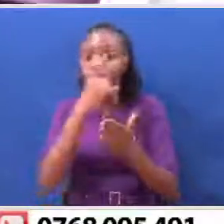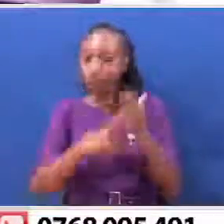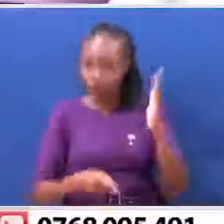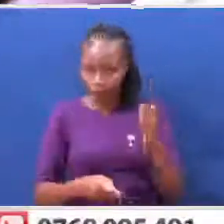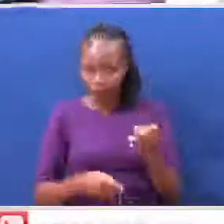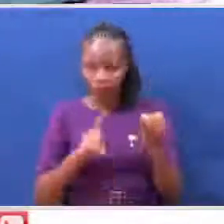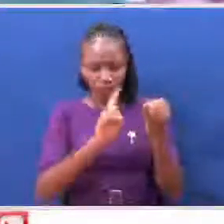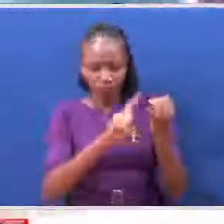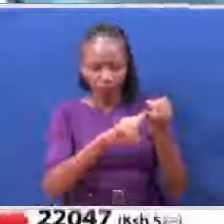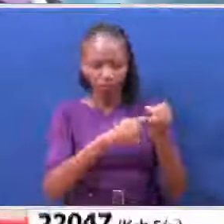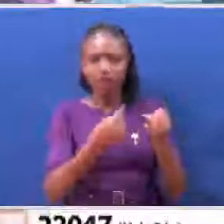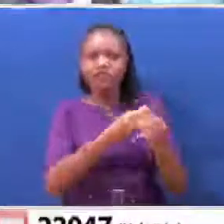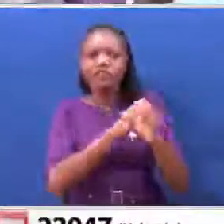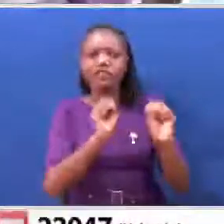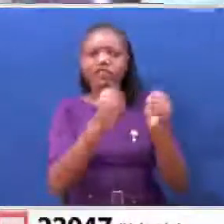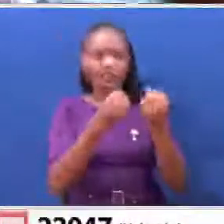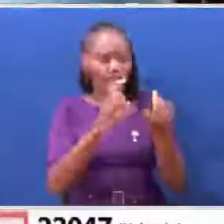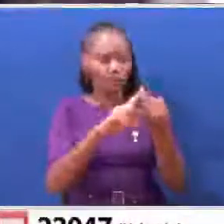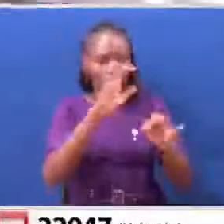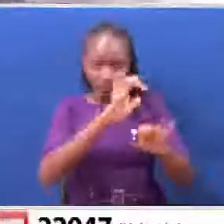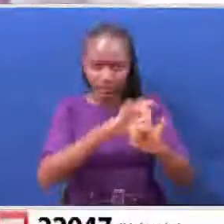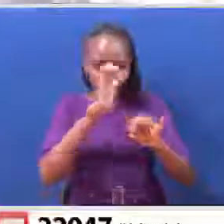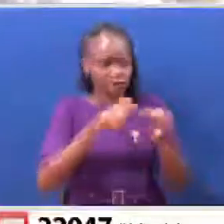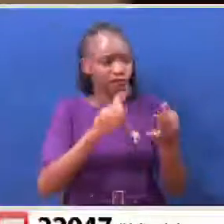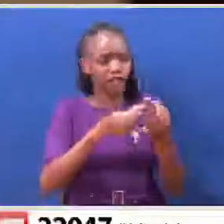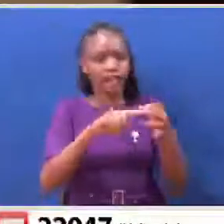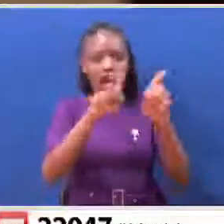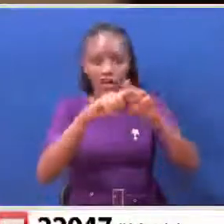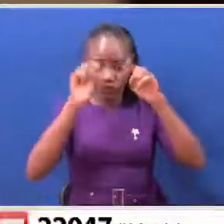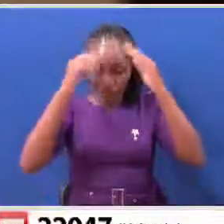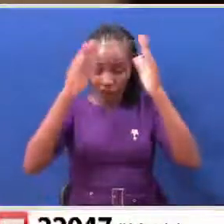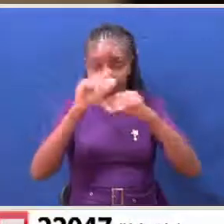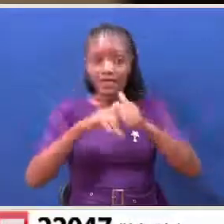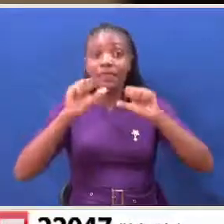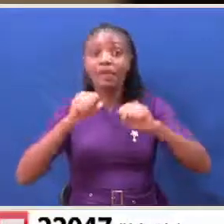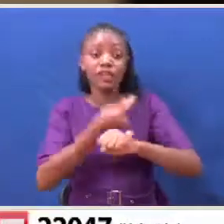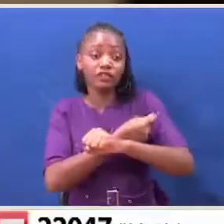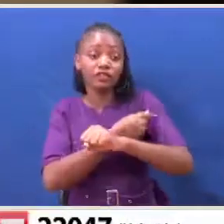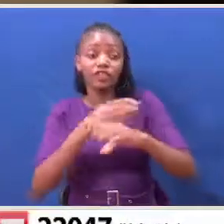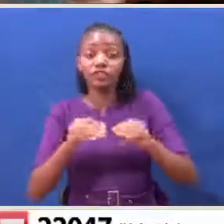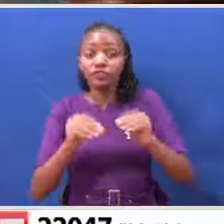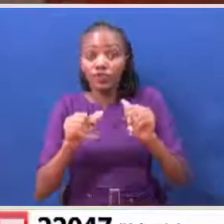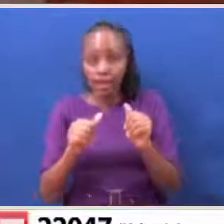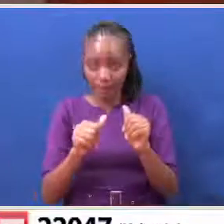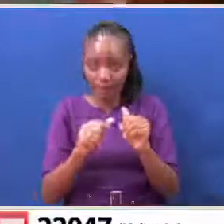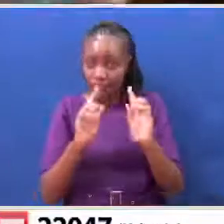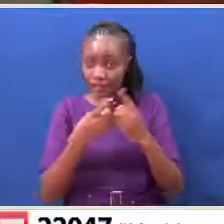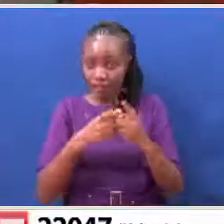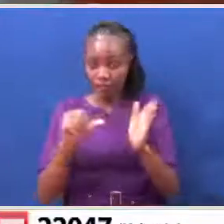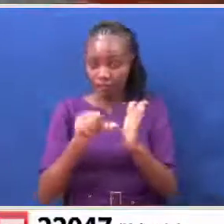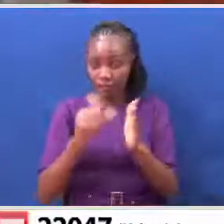vaccine safety, its effectiveness and efficacy, as well as the ability of the vaccine to trigger immune response